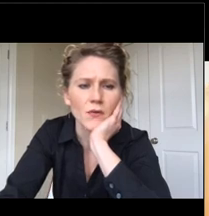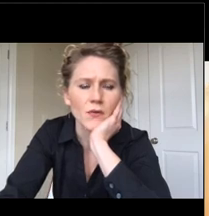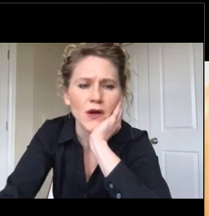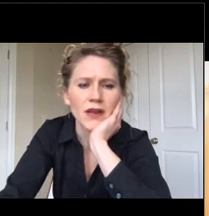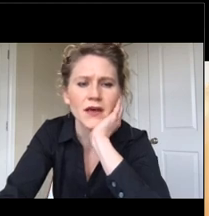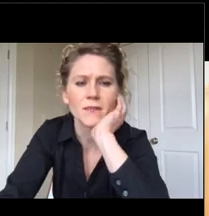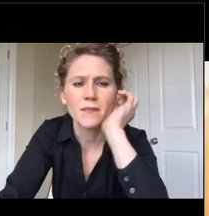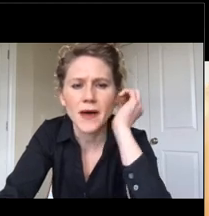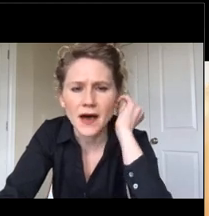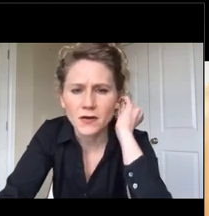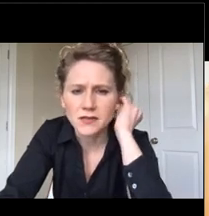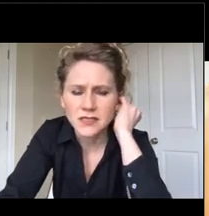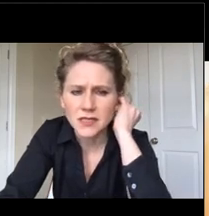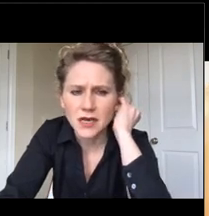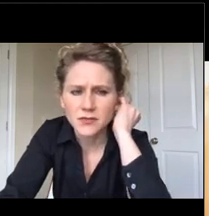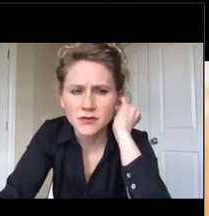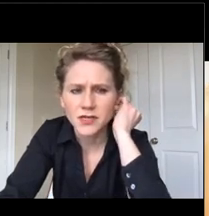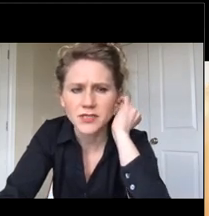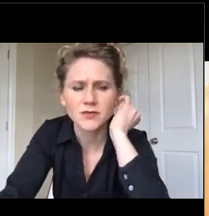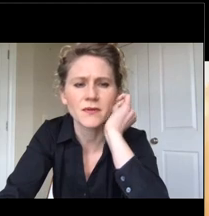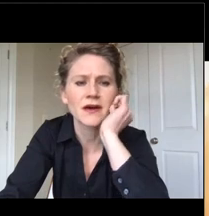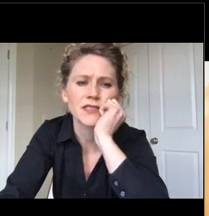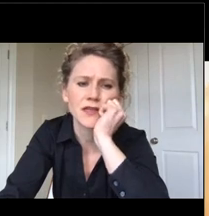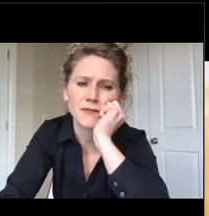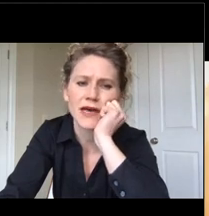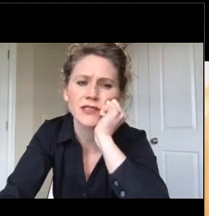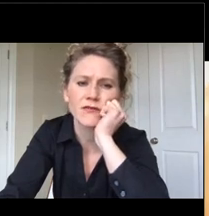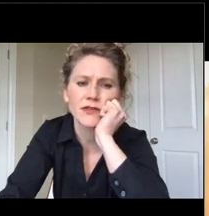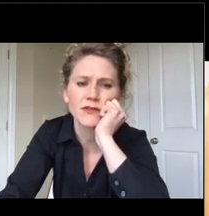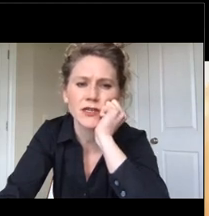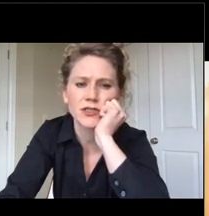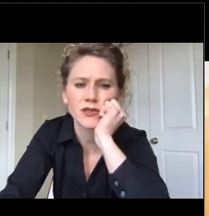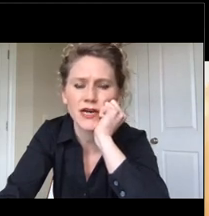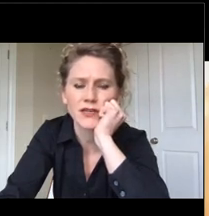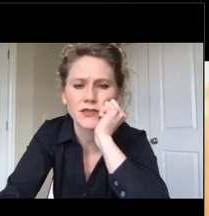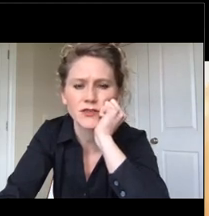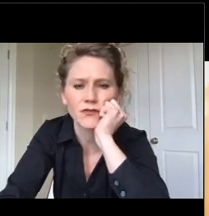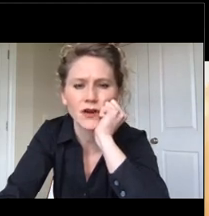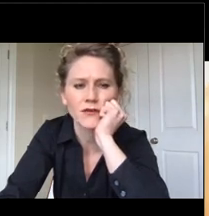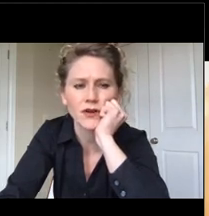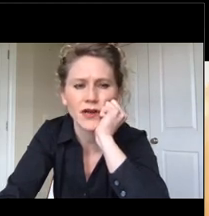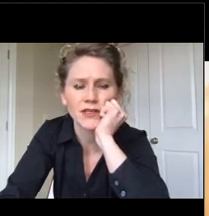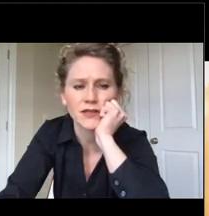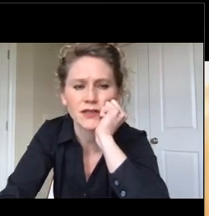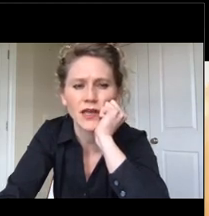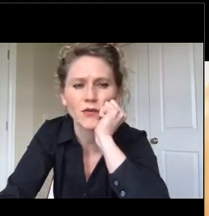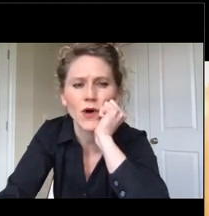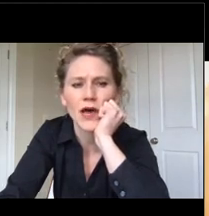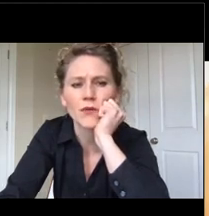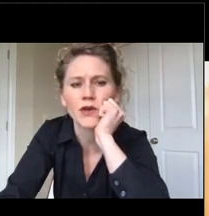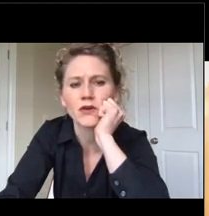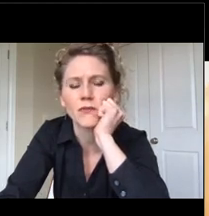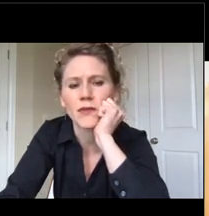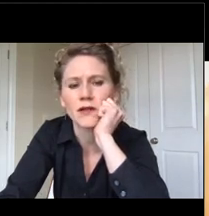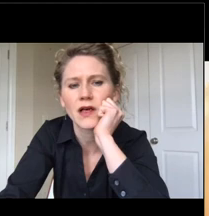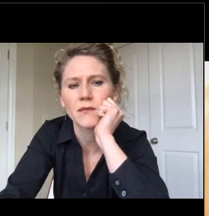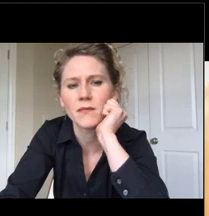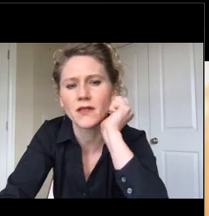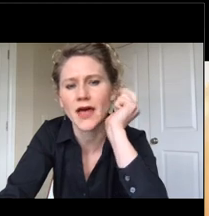know, what about two questions. What about considering mastic for the larger cracks that are too far gone for crack sealing? And why would